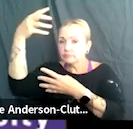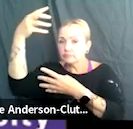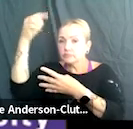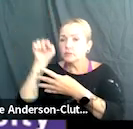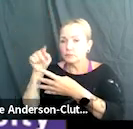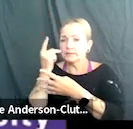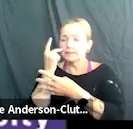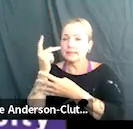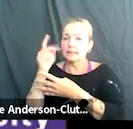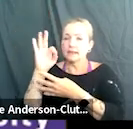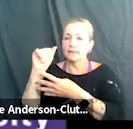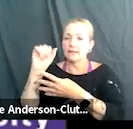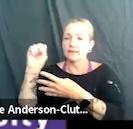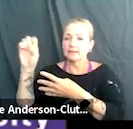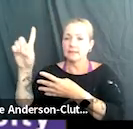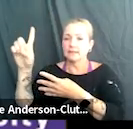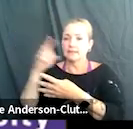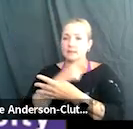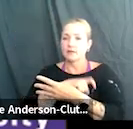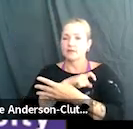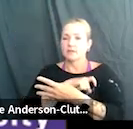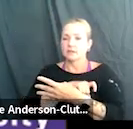that. Claire, is there a charge for that?